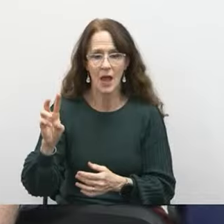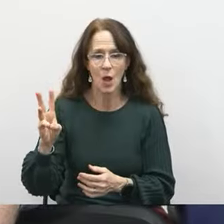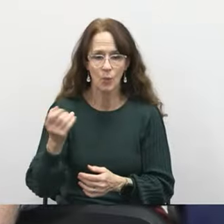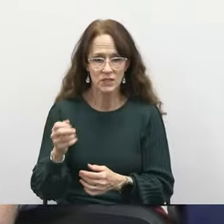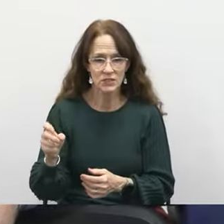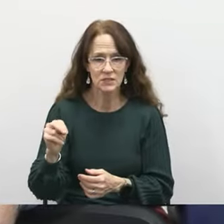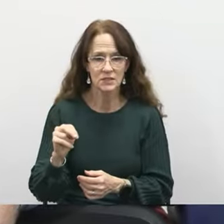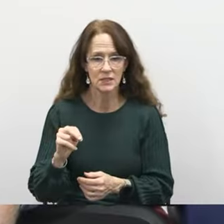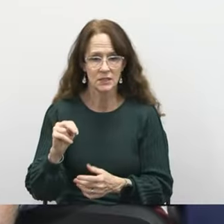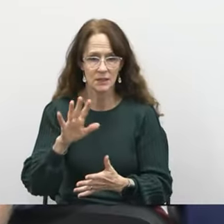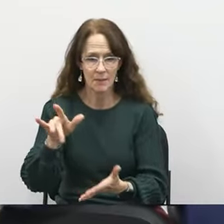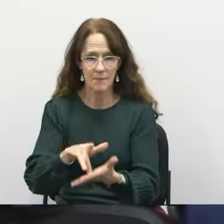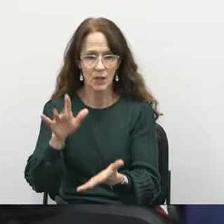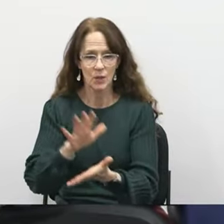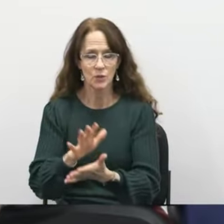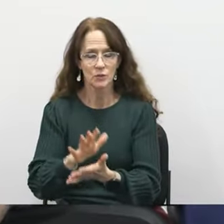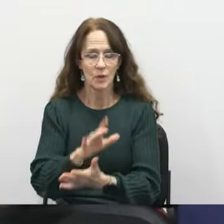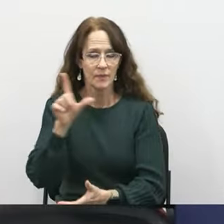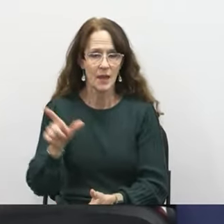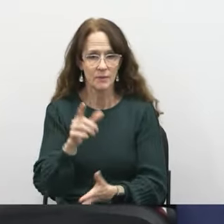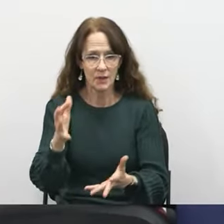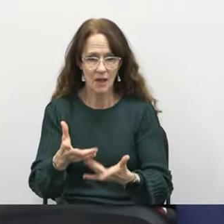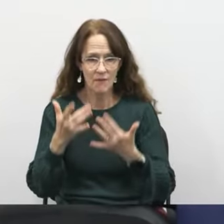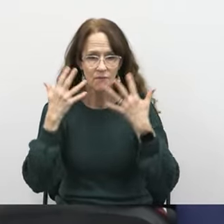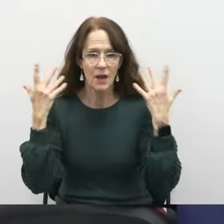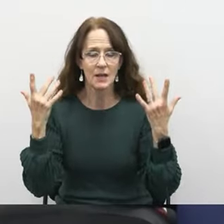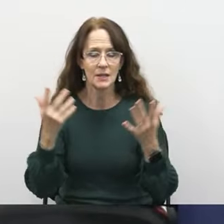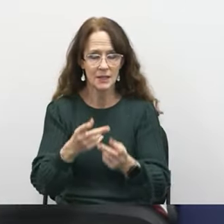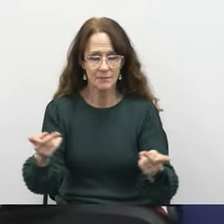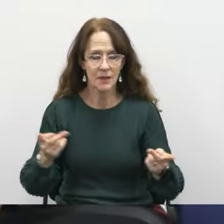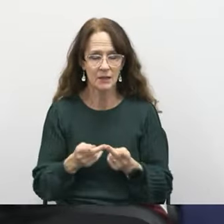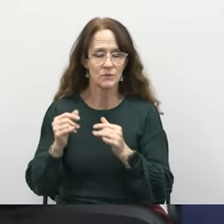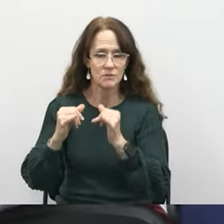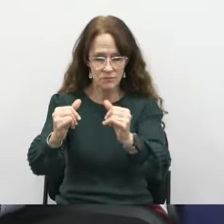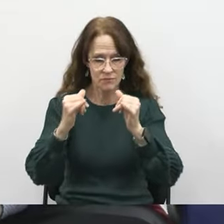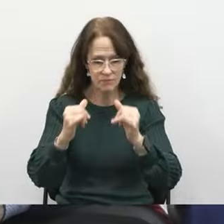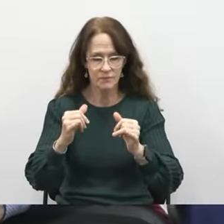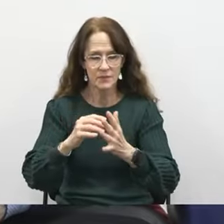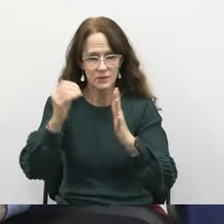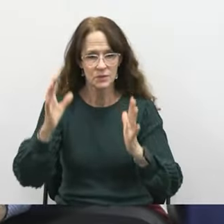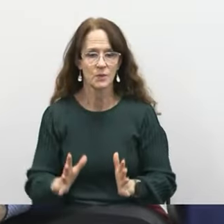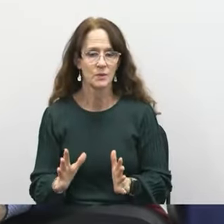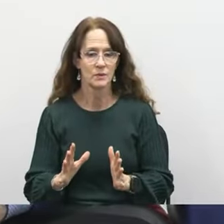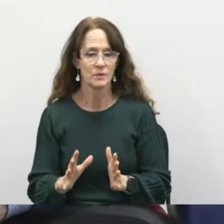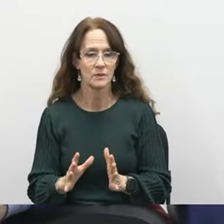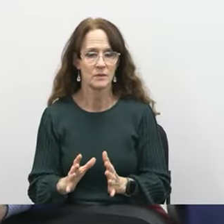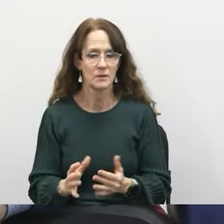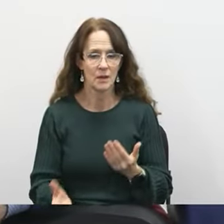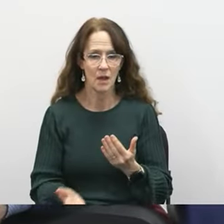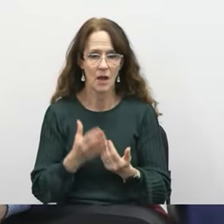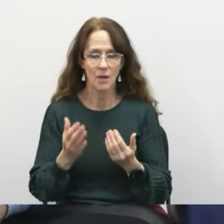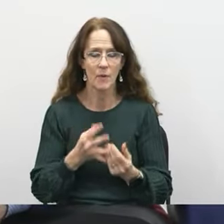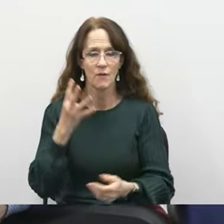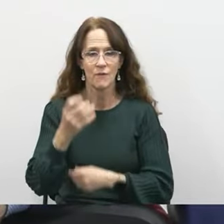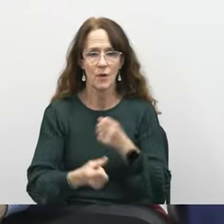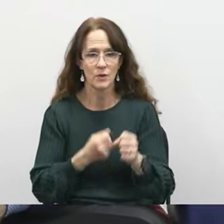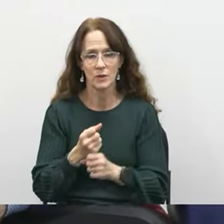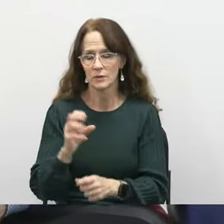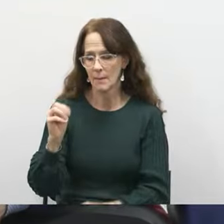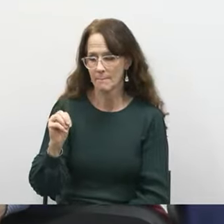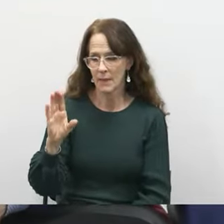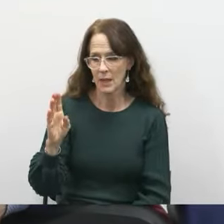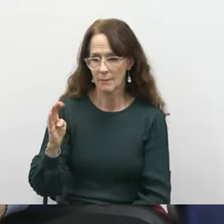offered a nice, friendly space to hang out with like-minded students. Now, across my almost 4 years at McBride High